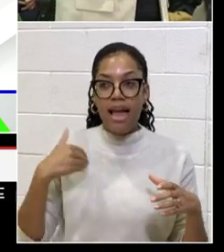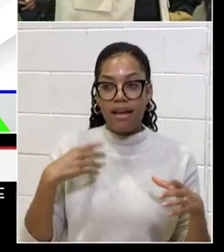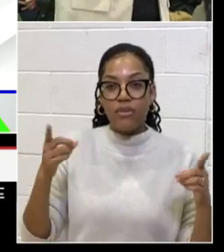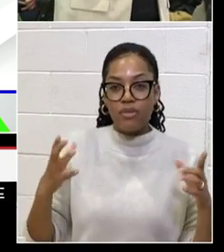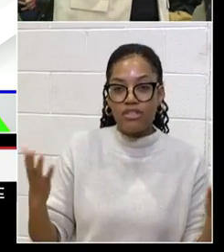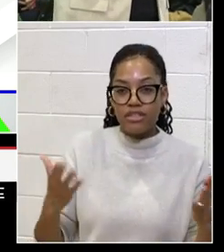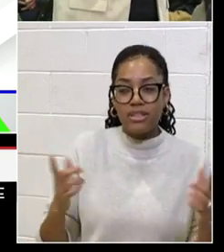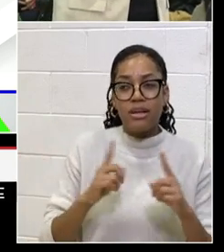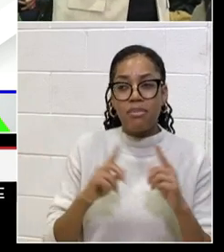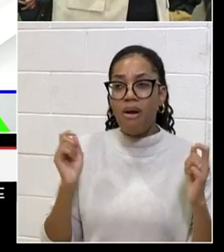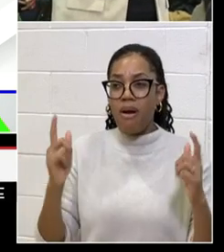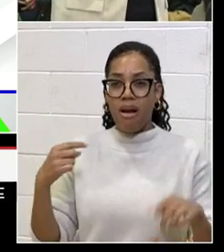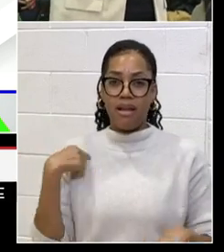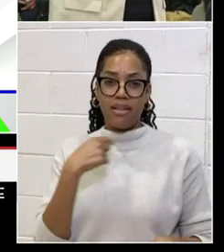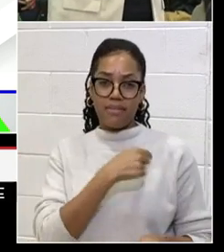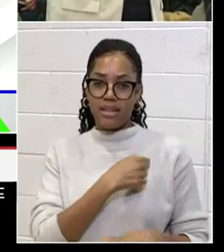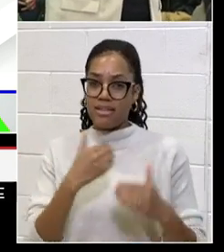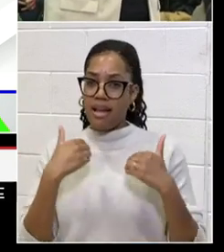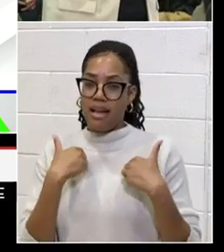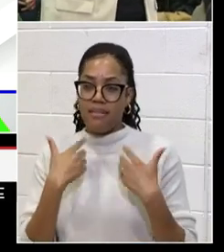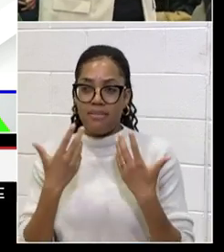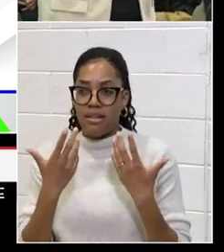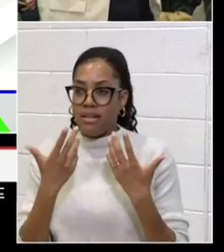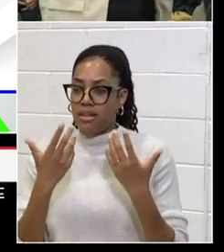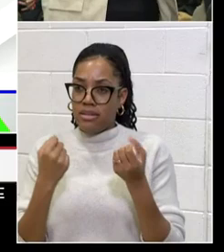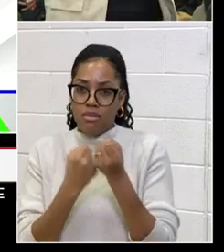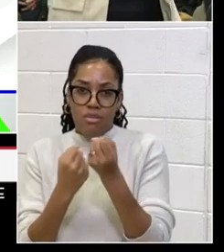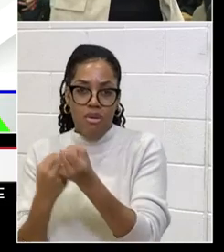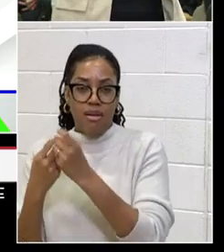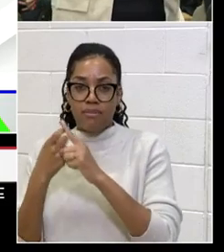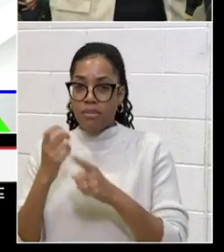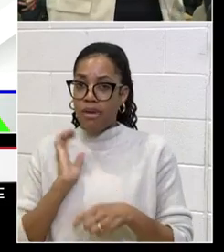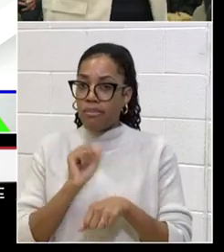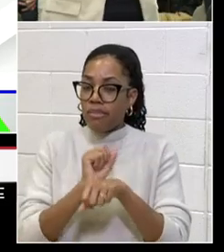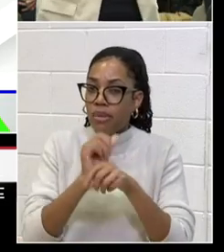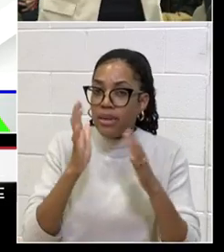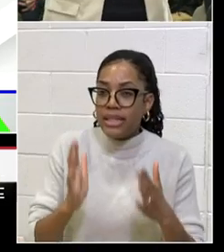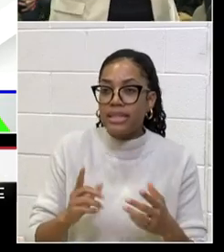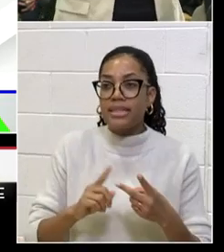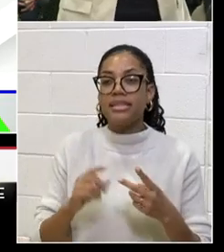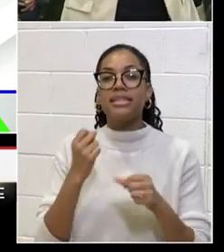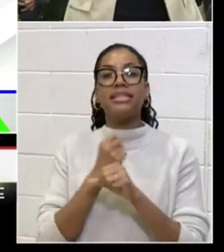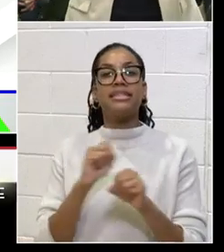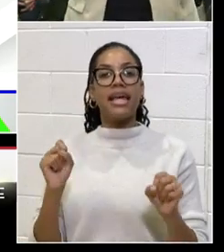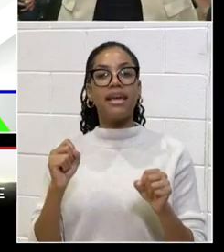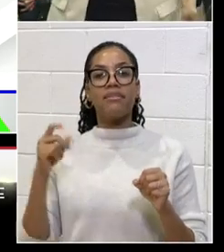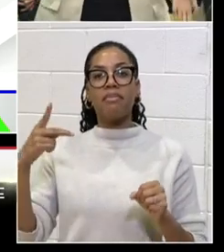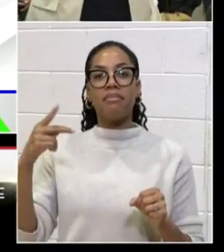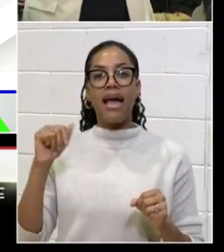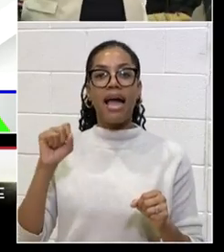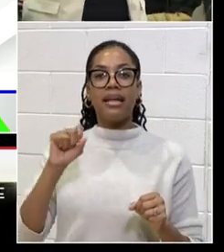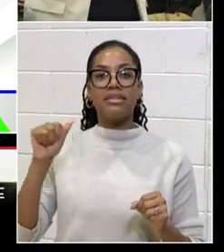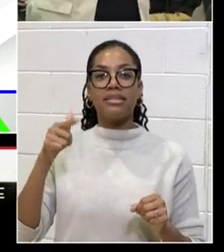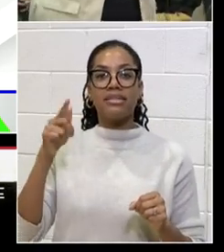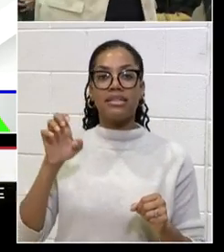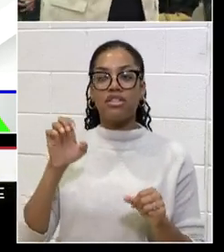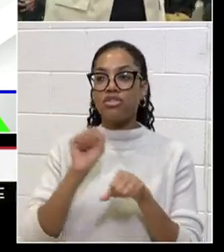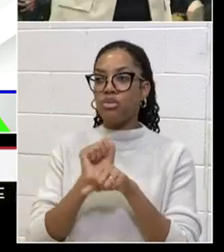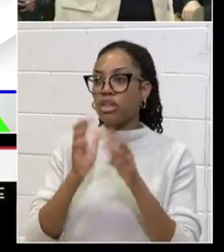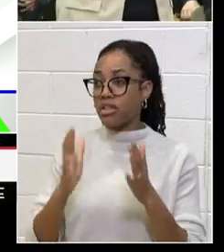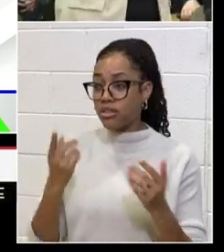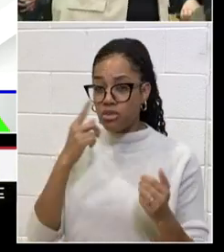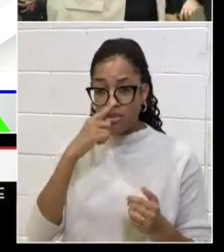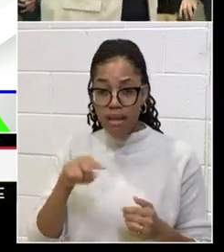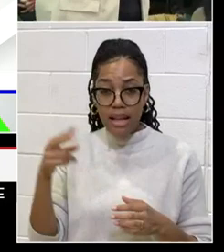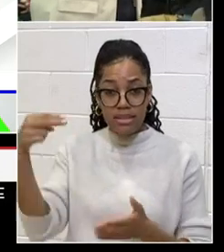but all of us stand on behalf of the employees and partners. I'm looking at safe passage workers. I know we have VIs. Would you stand so that people can see